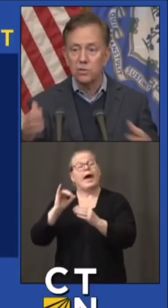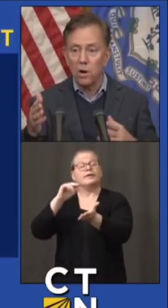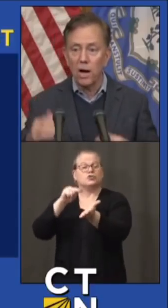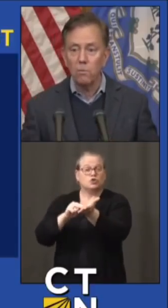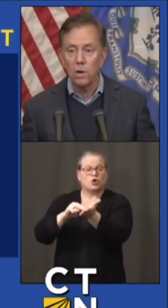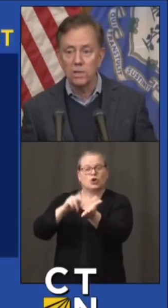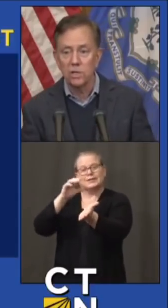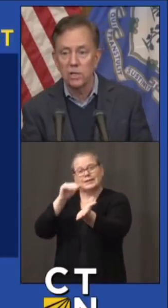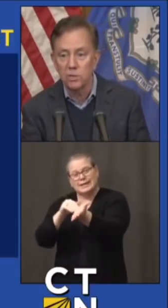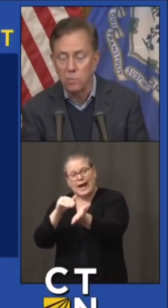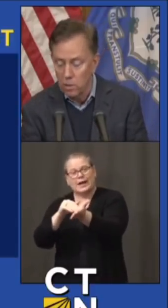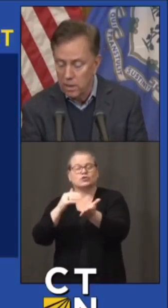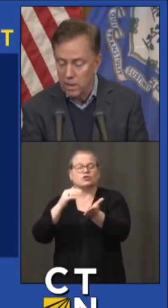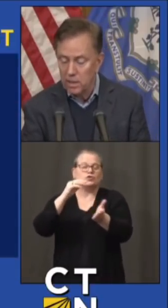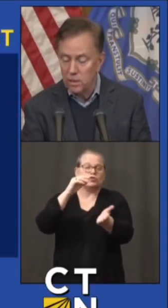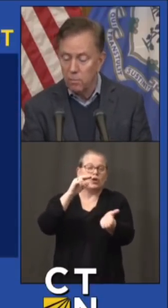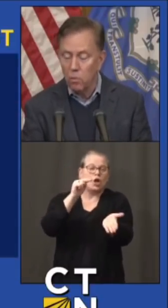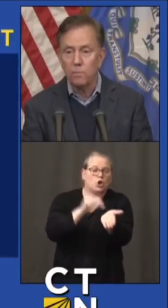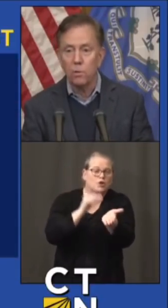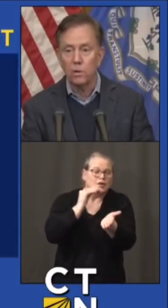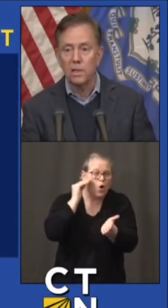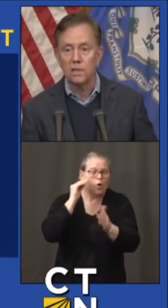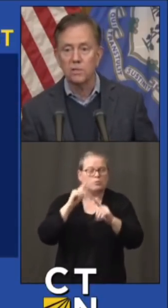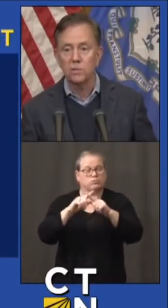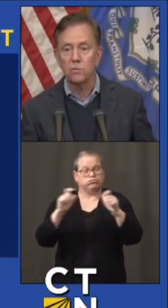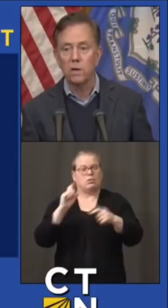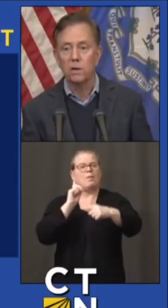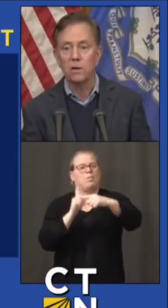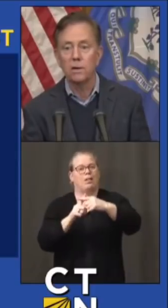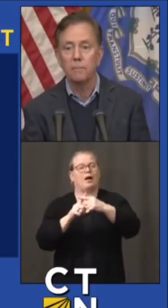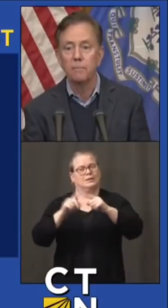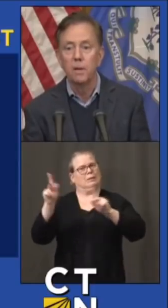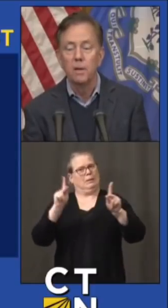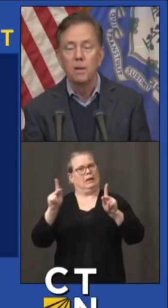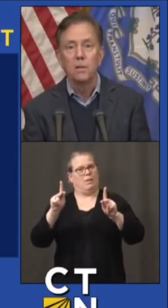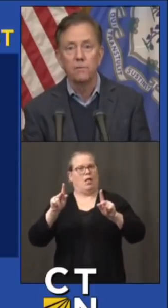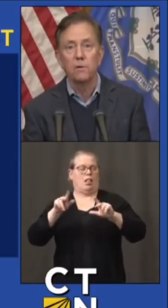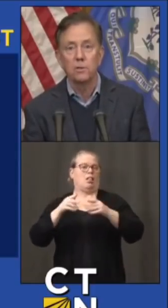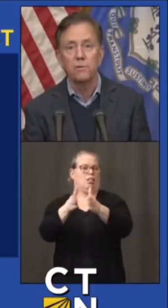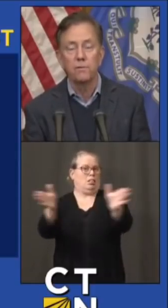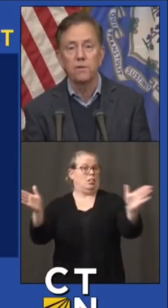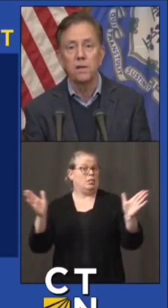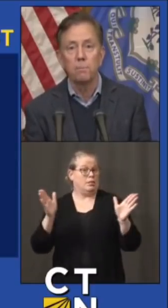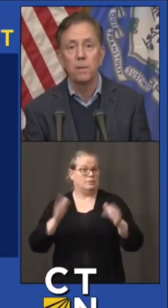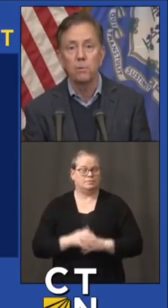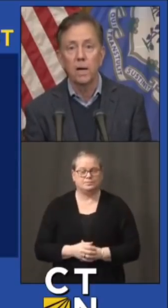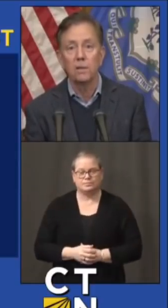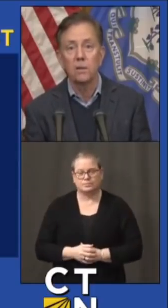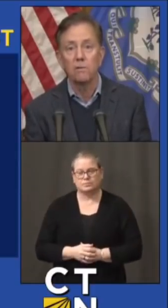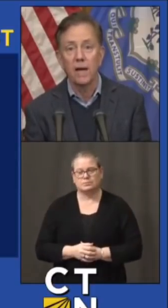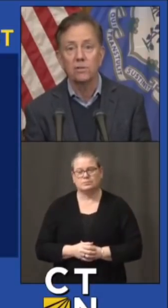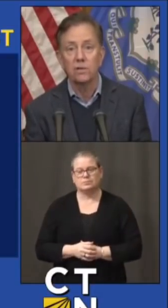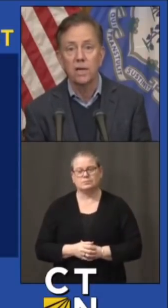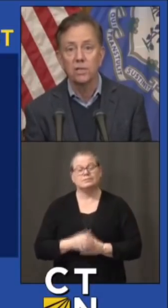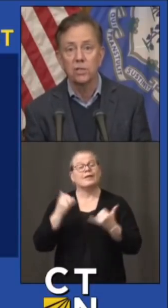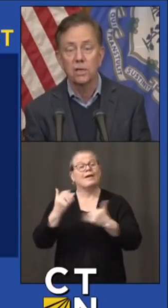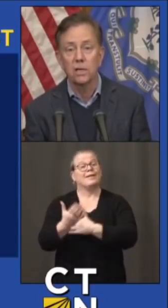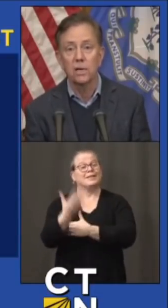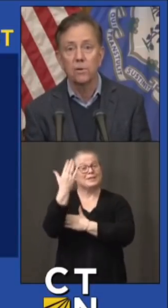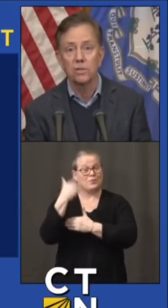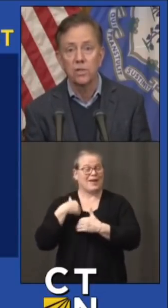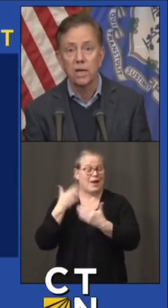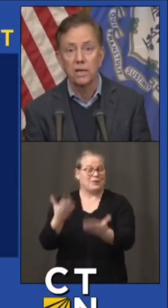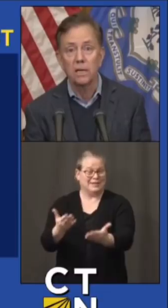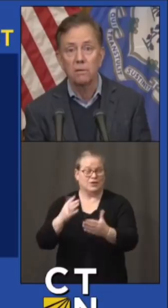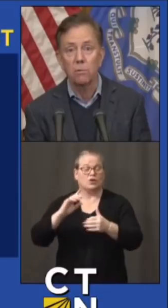So this is where I was this morning, and more importantly, this is where the first 15 people got their vaccination